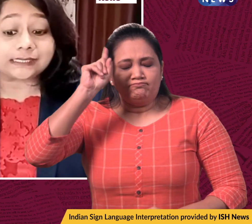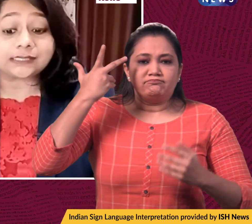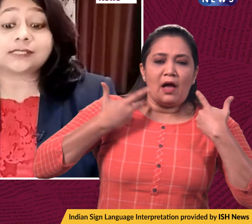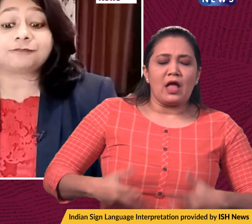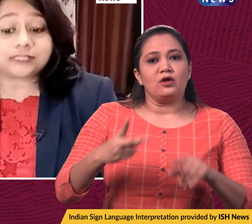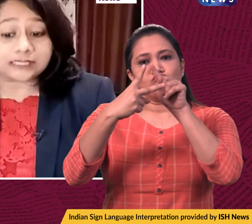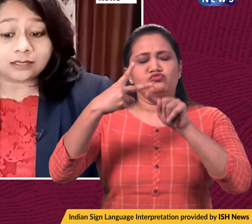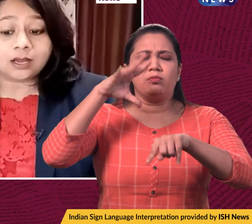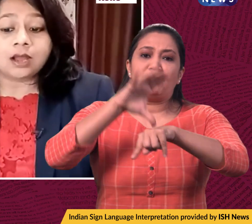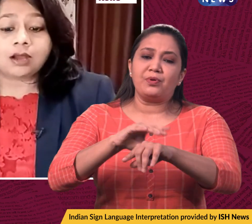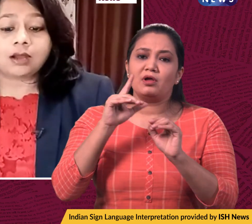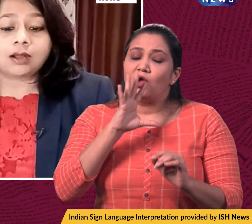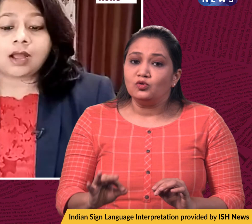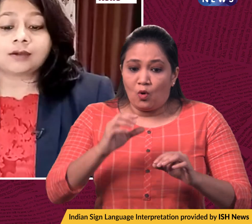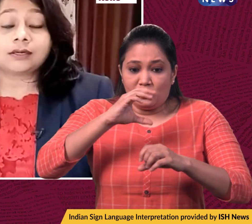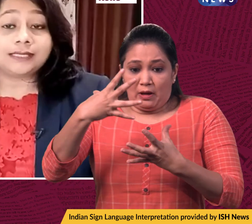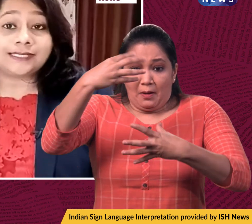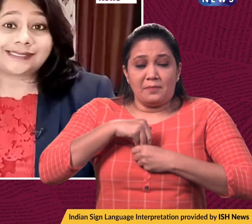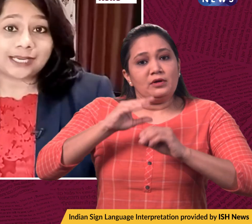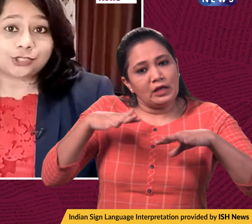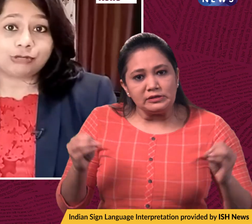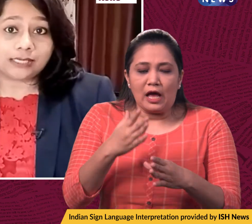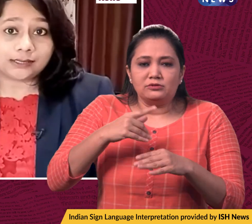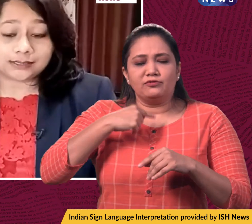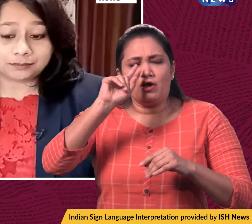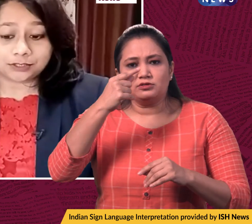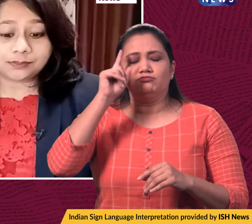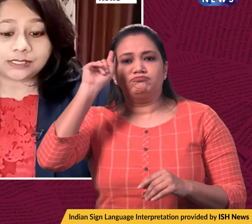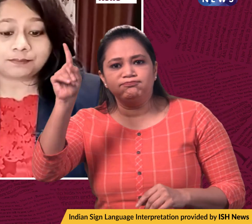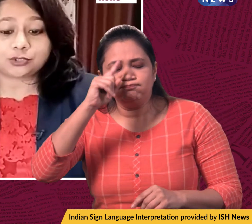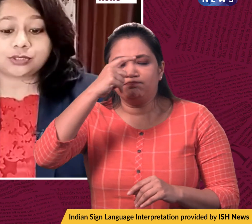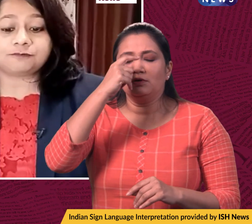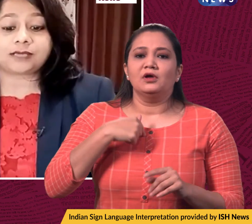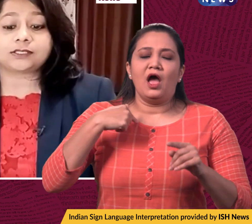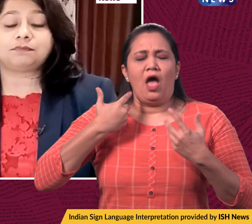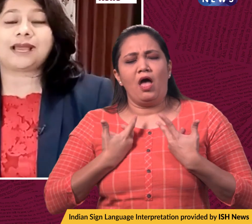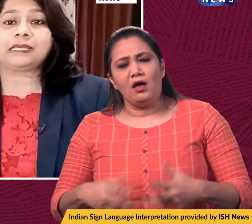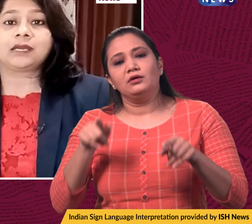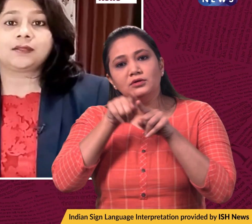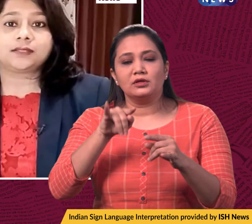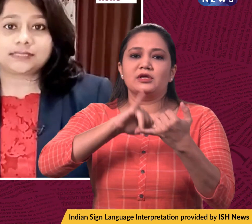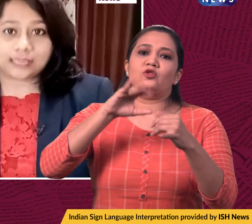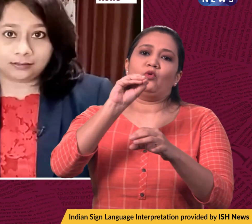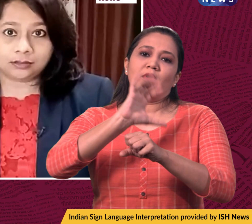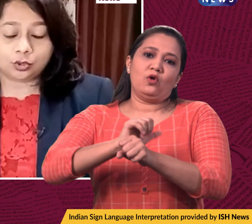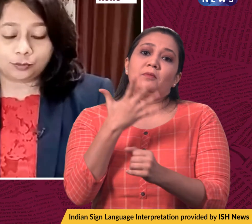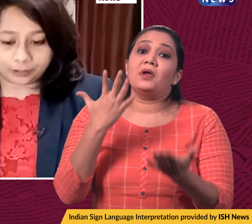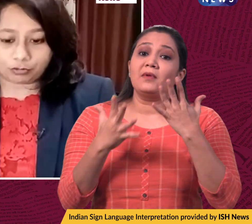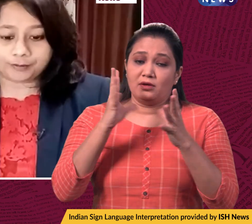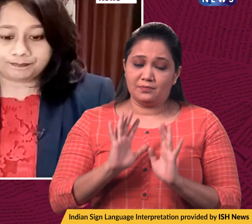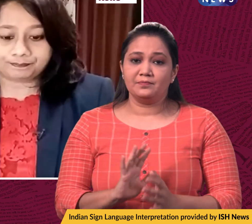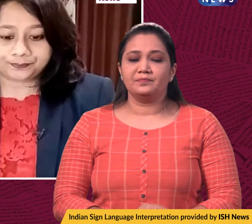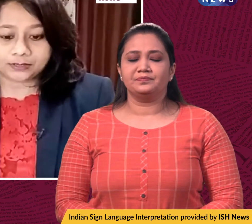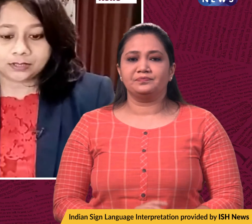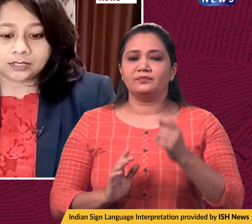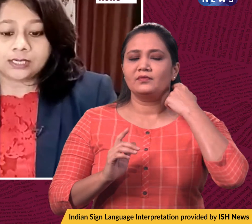reported. Dizziness and fatigue are early stage related symptoms in patients infected by the stealth